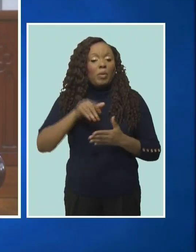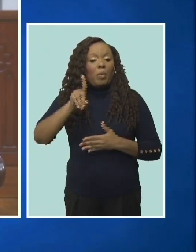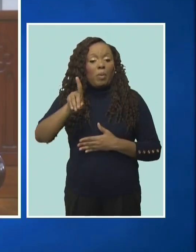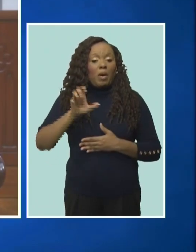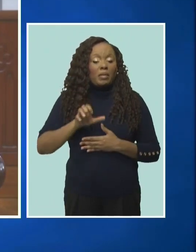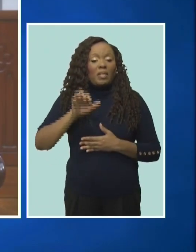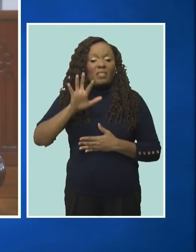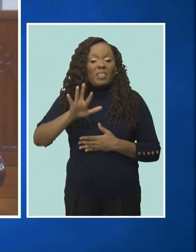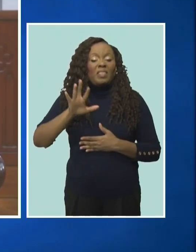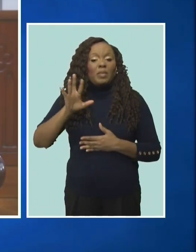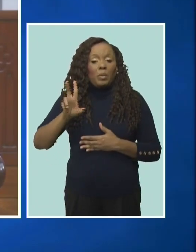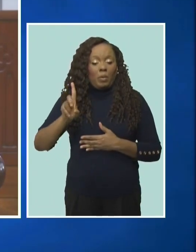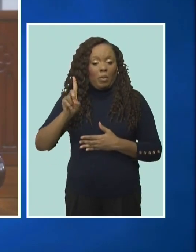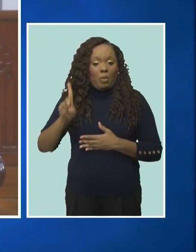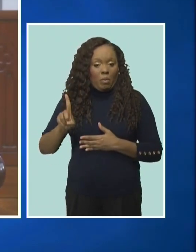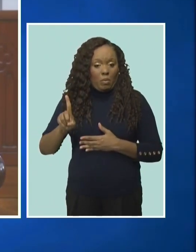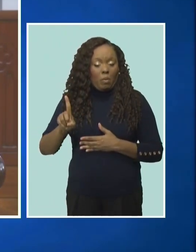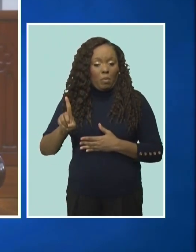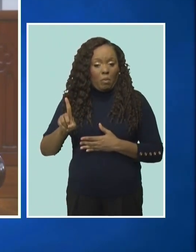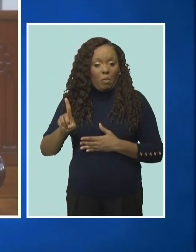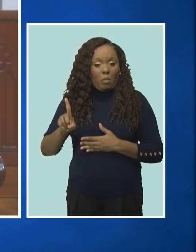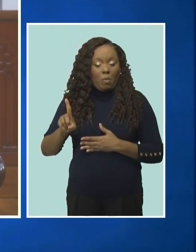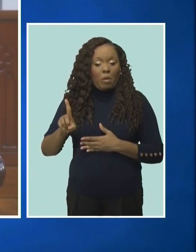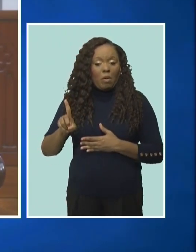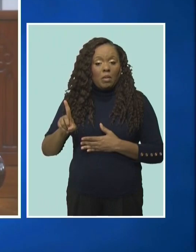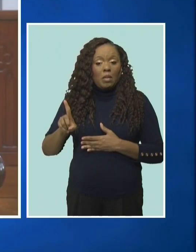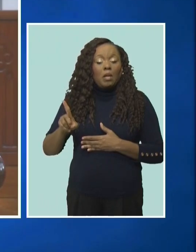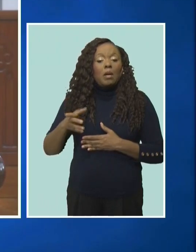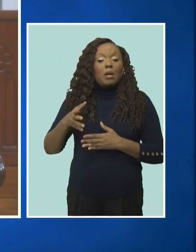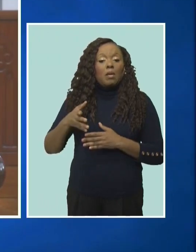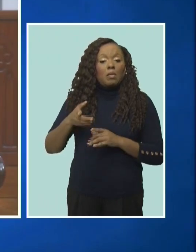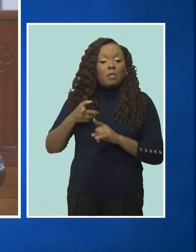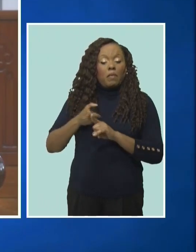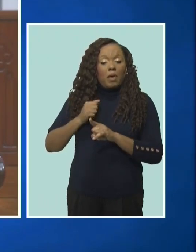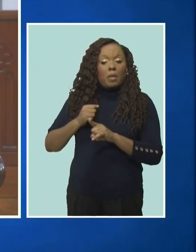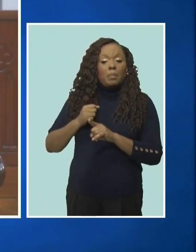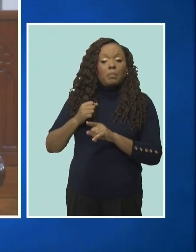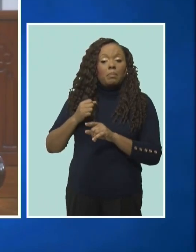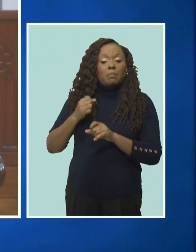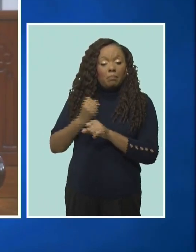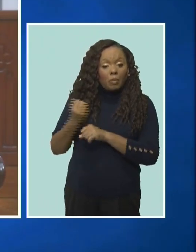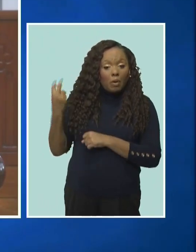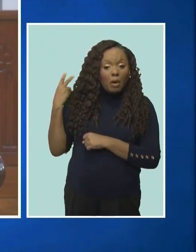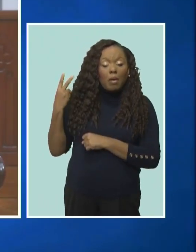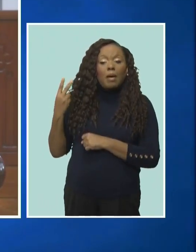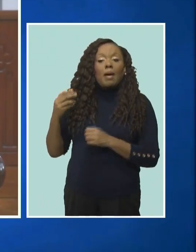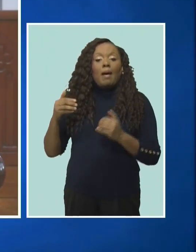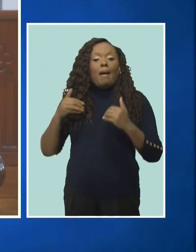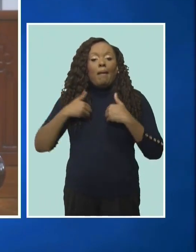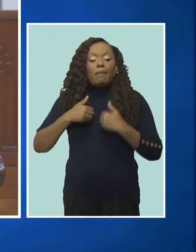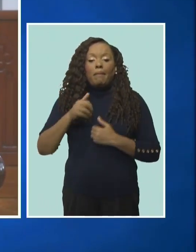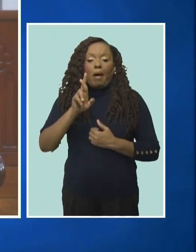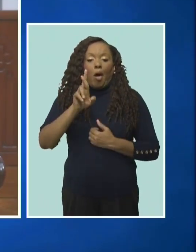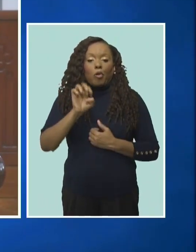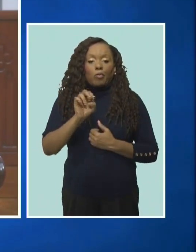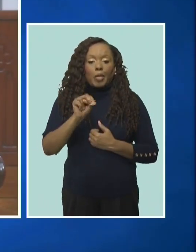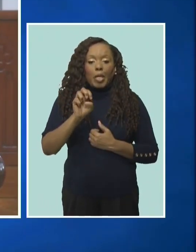151 of the 2352 of the previous year renewed, and we have now a total